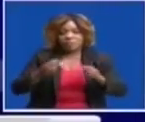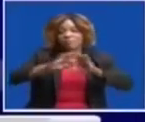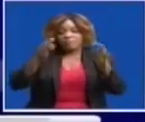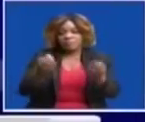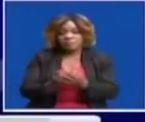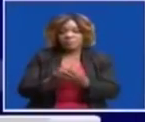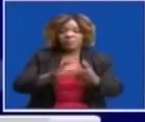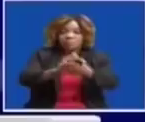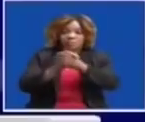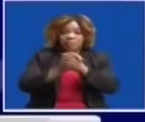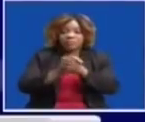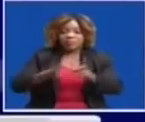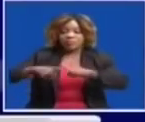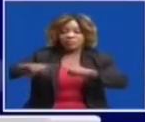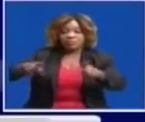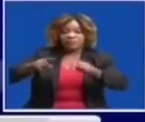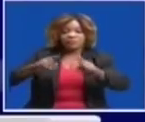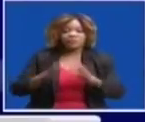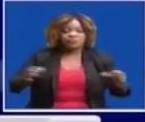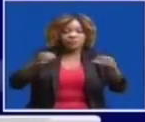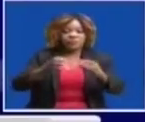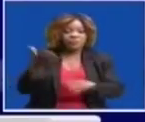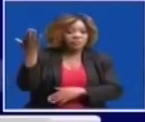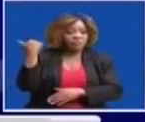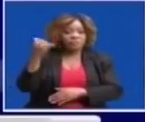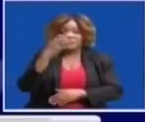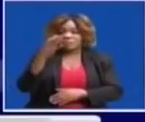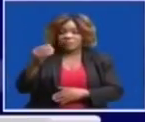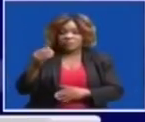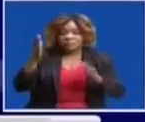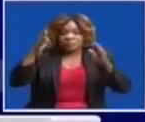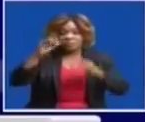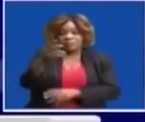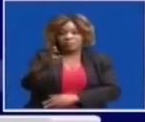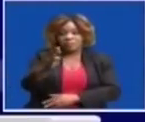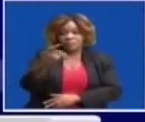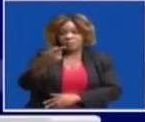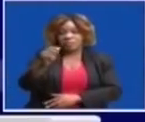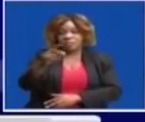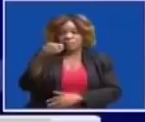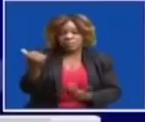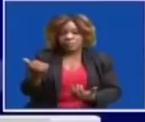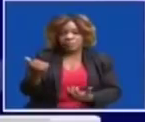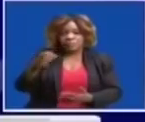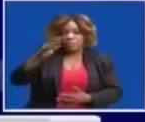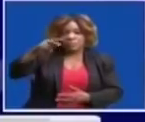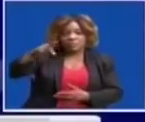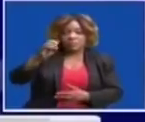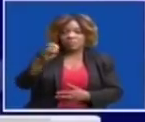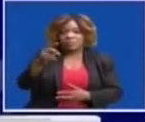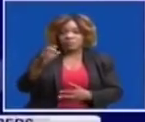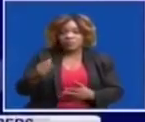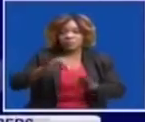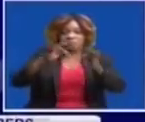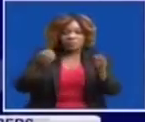units in various communities. Speaking earlier, Bigoka Archbishop Peter Androvu noted that families will